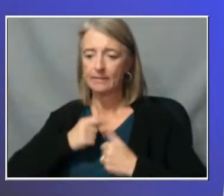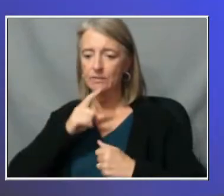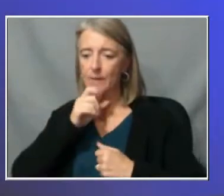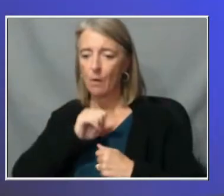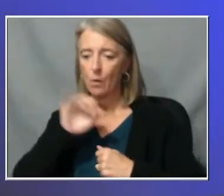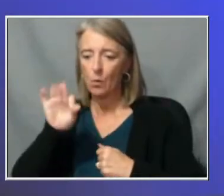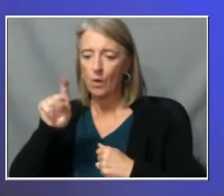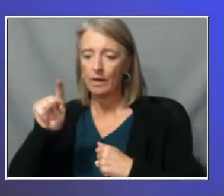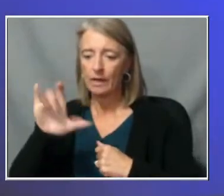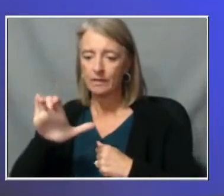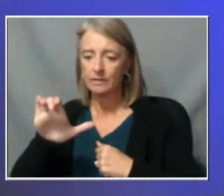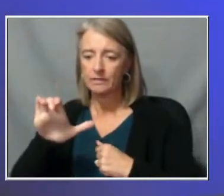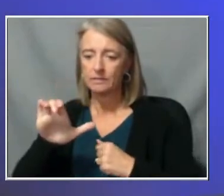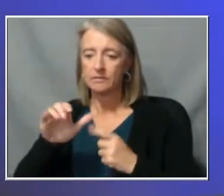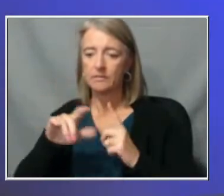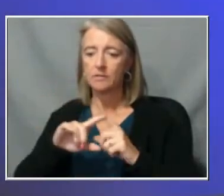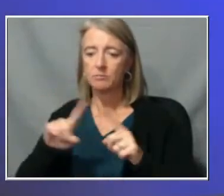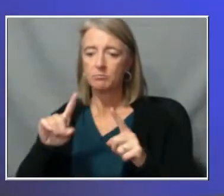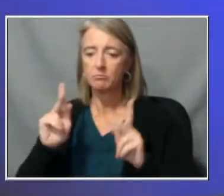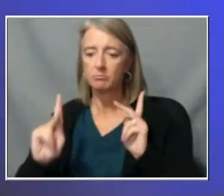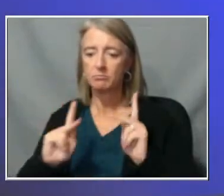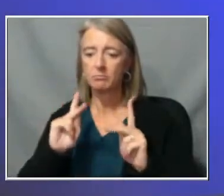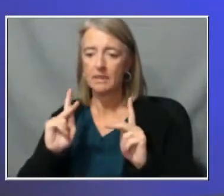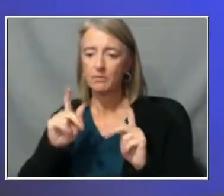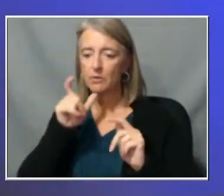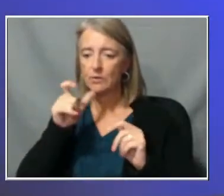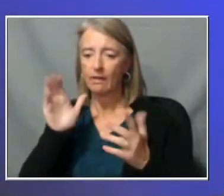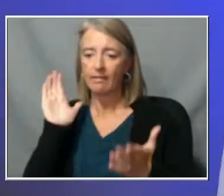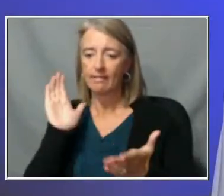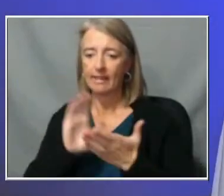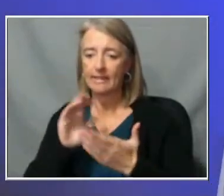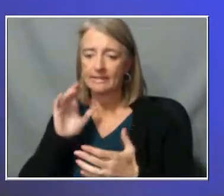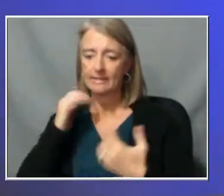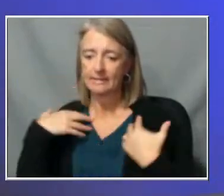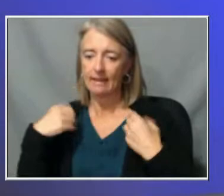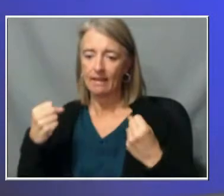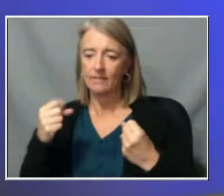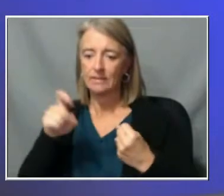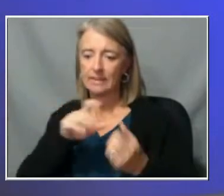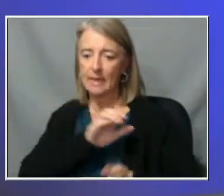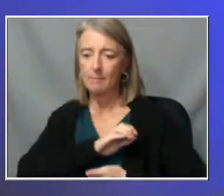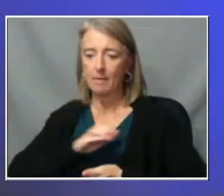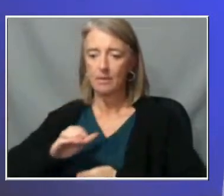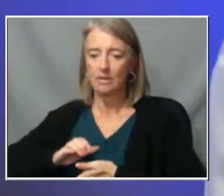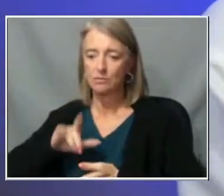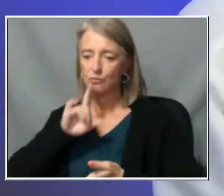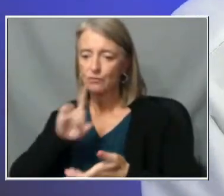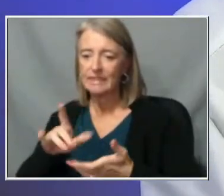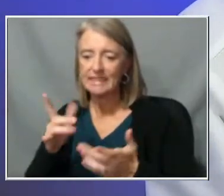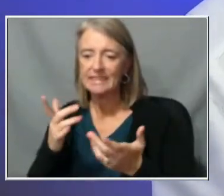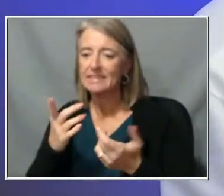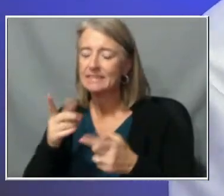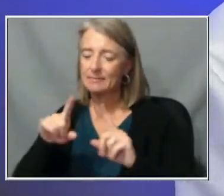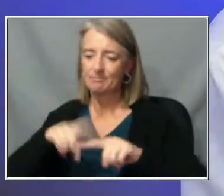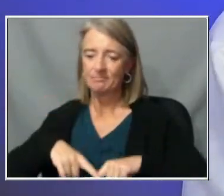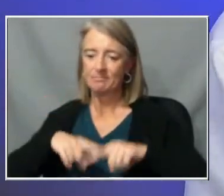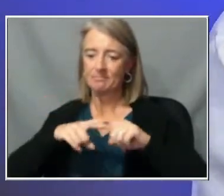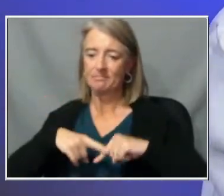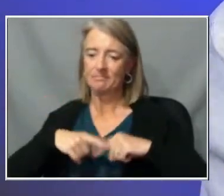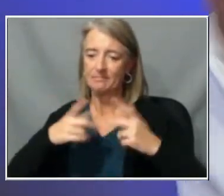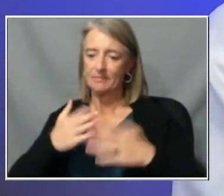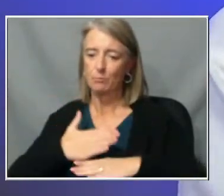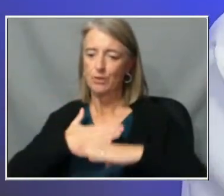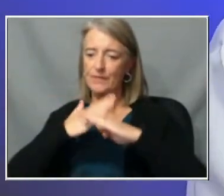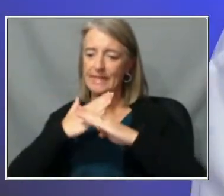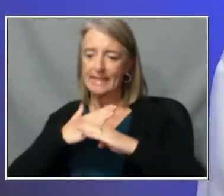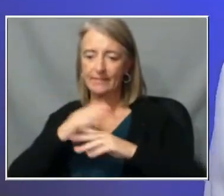While someone who is in less good health no longer needs mammograms at those ages. And that's why it's really hard to comment at a distance on your preventive care, because